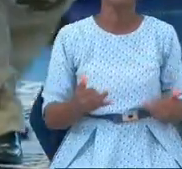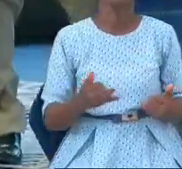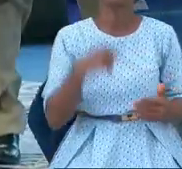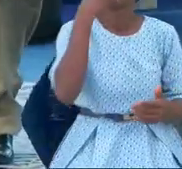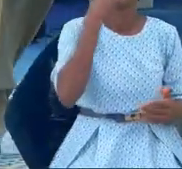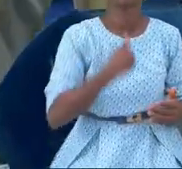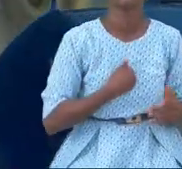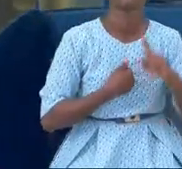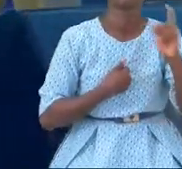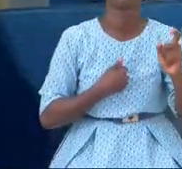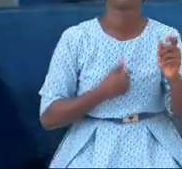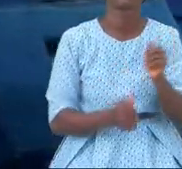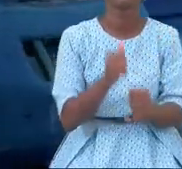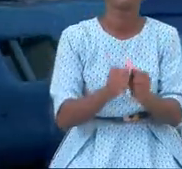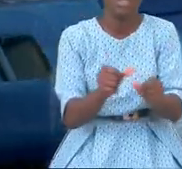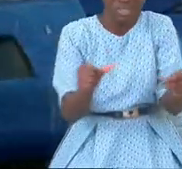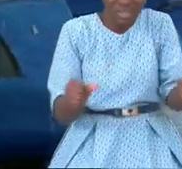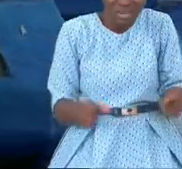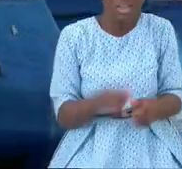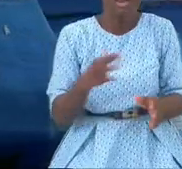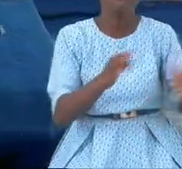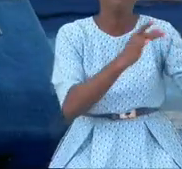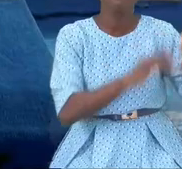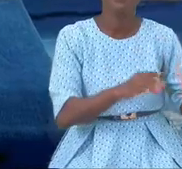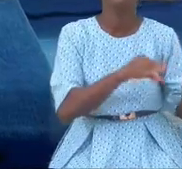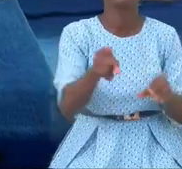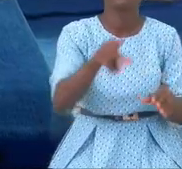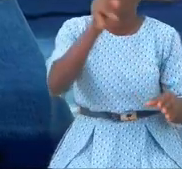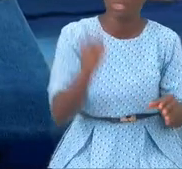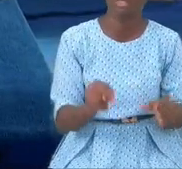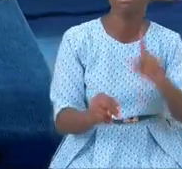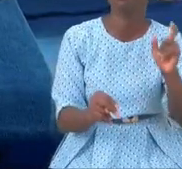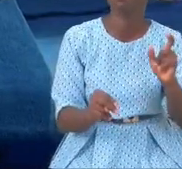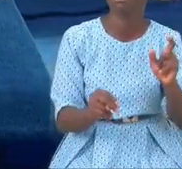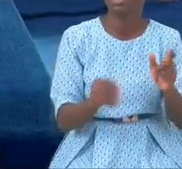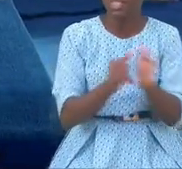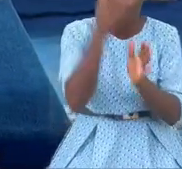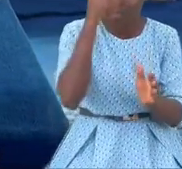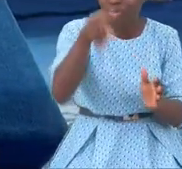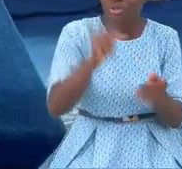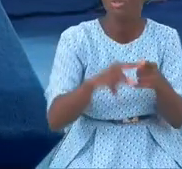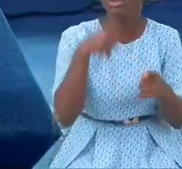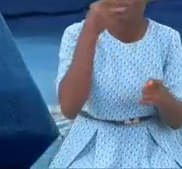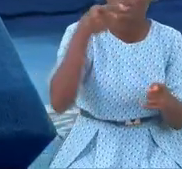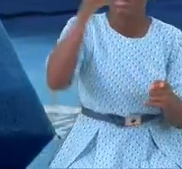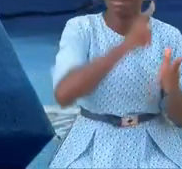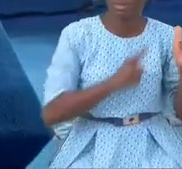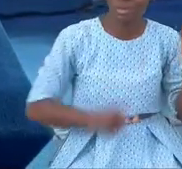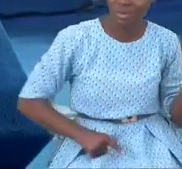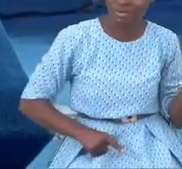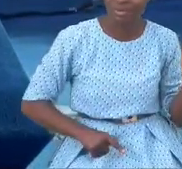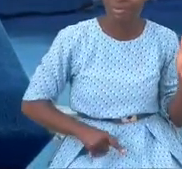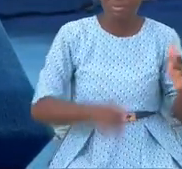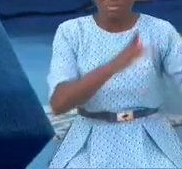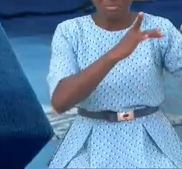you want, you tell him. Mercy for total freedom, you tell him. Mercy for your healing, you tell